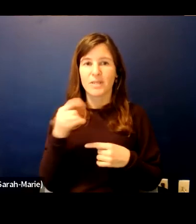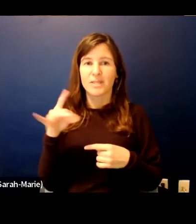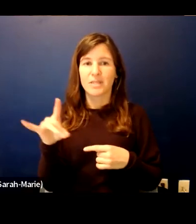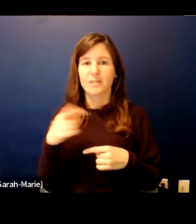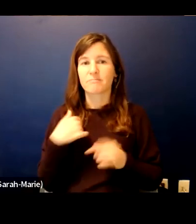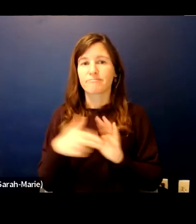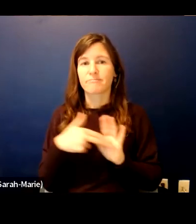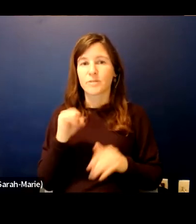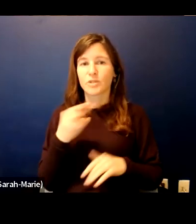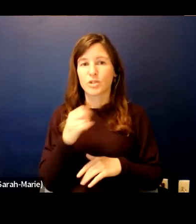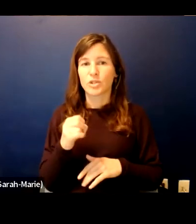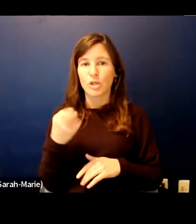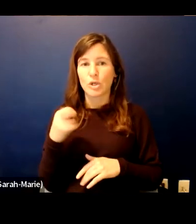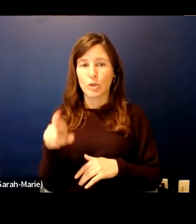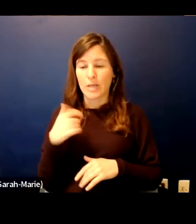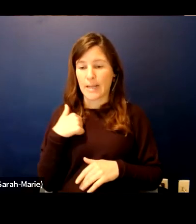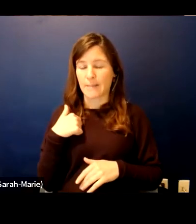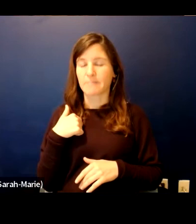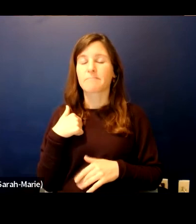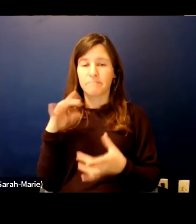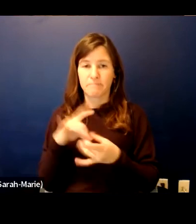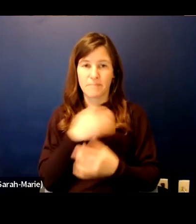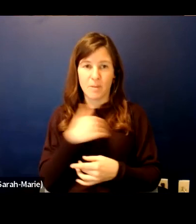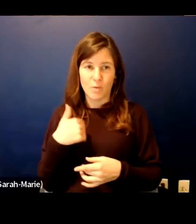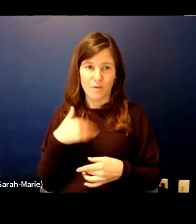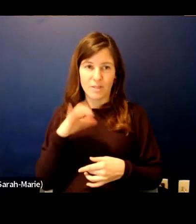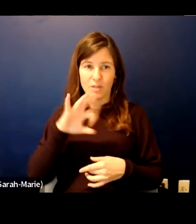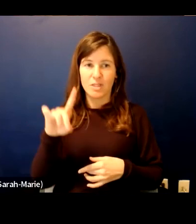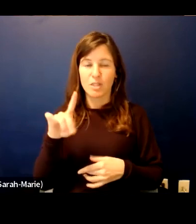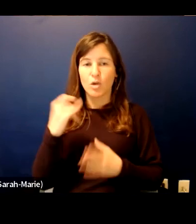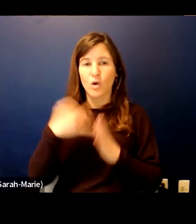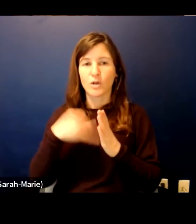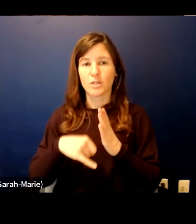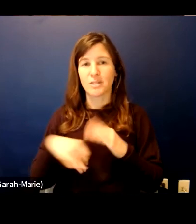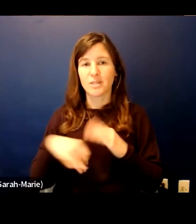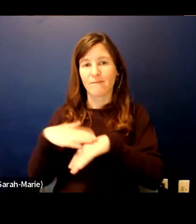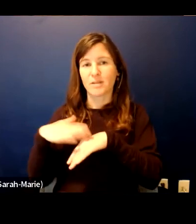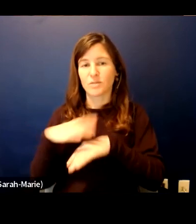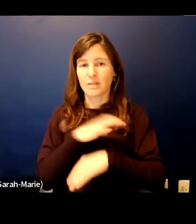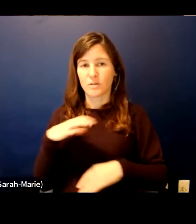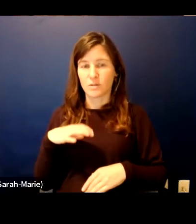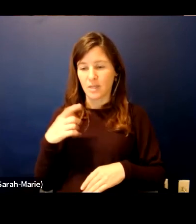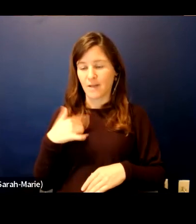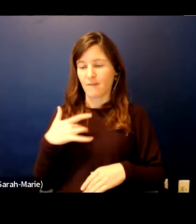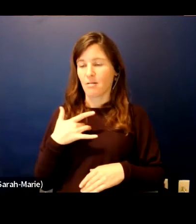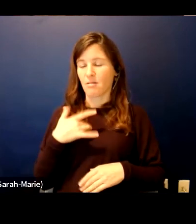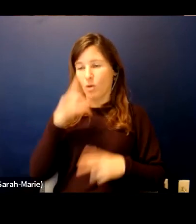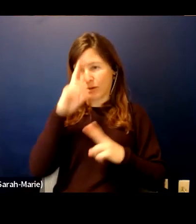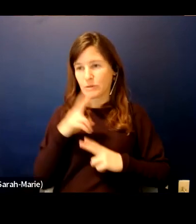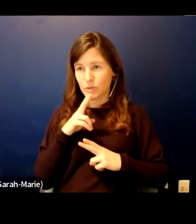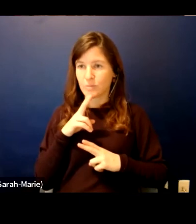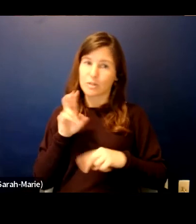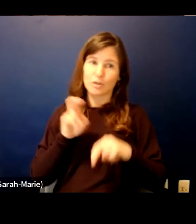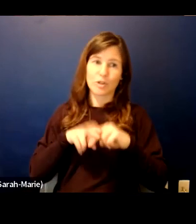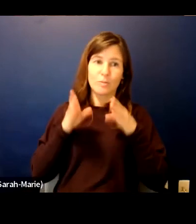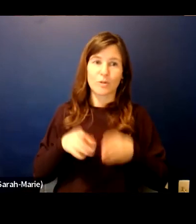her. I am a member of the CRD Arts Advisory Council, and I'm extremely honored to be the chair of our brand new